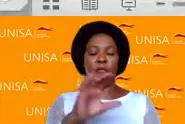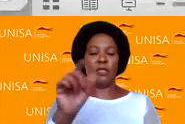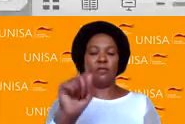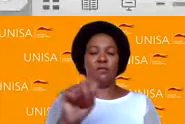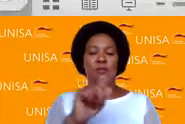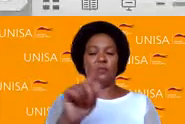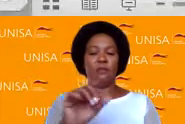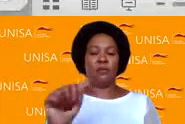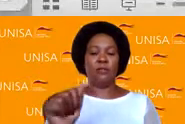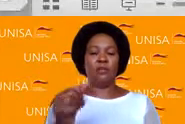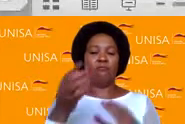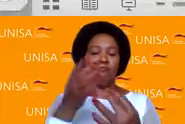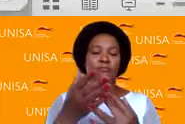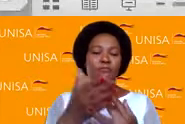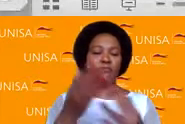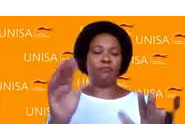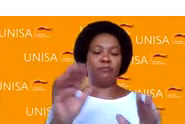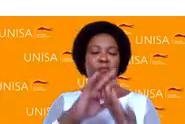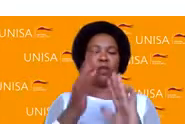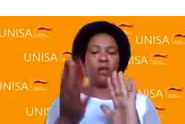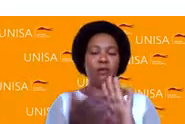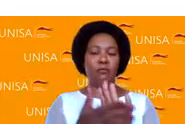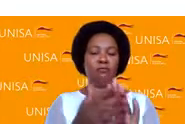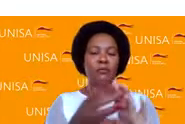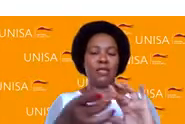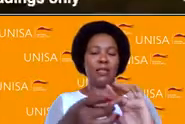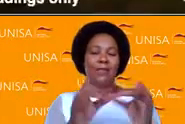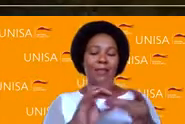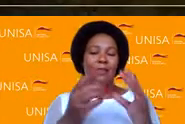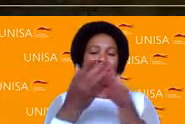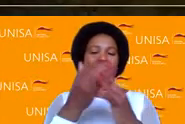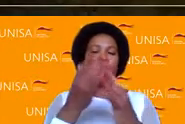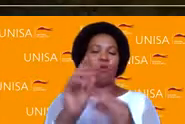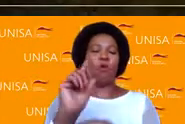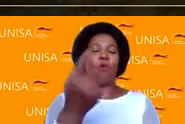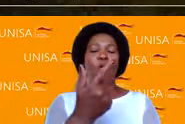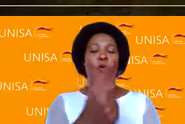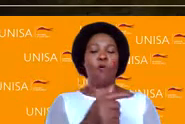various links. So really make a mental note of on